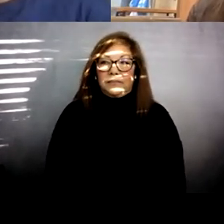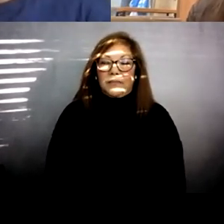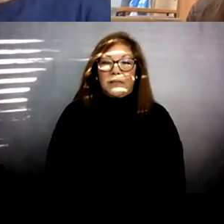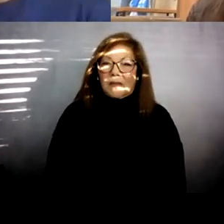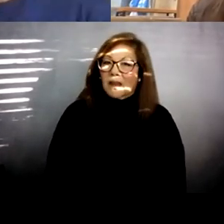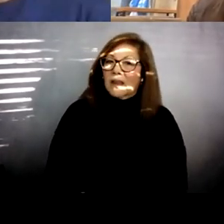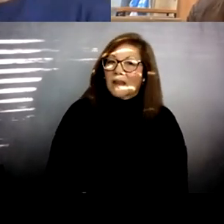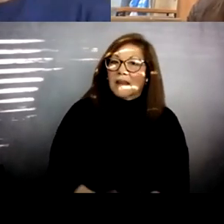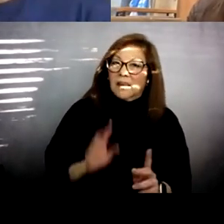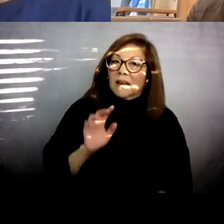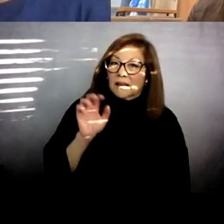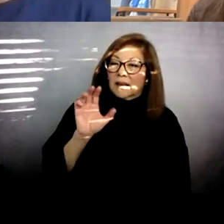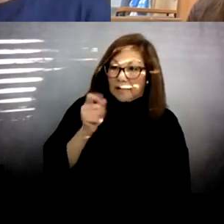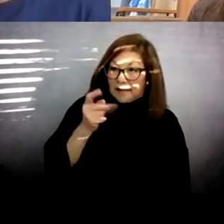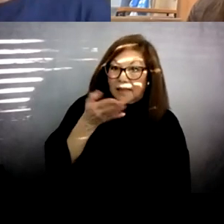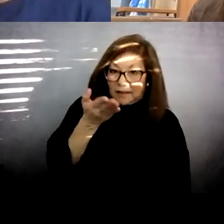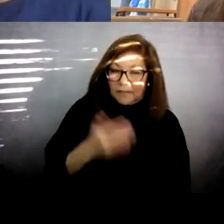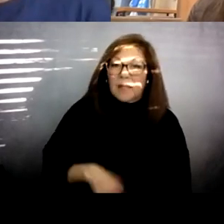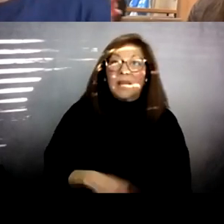Yeah, it's very fascinating, the idea of,